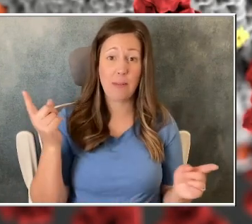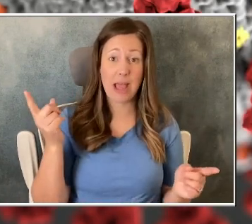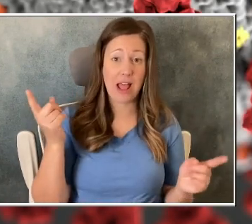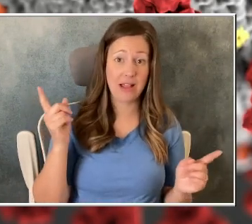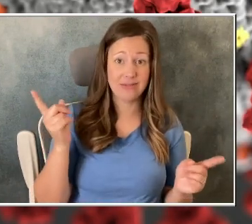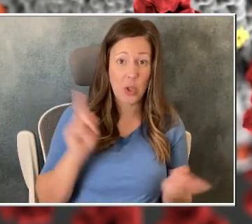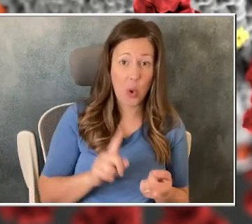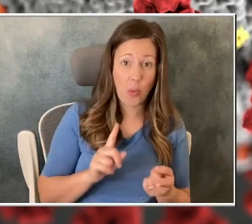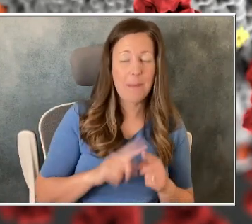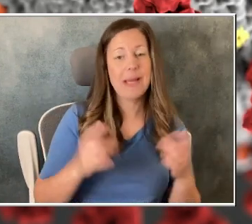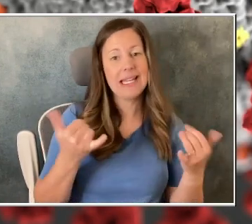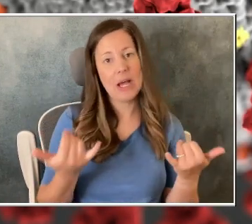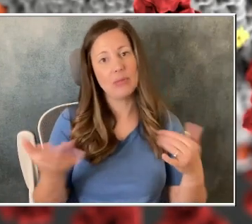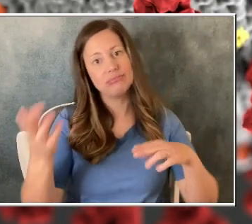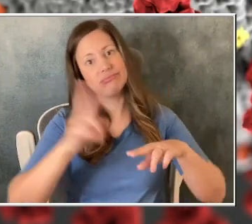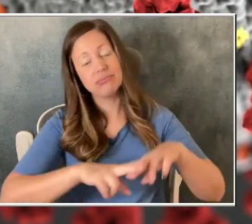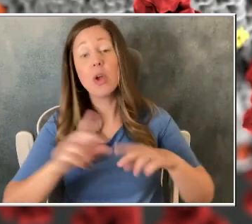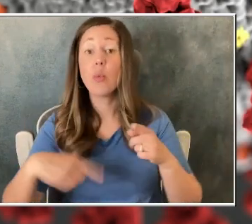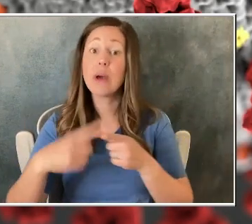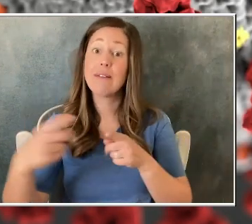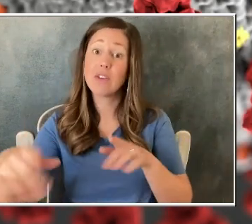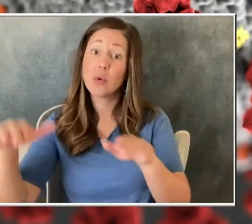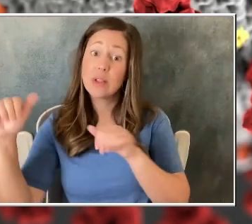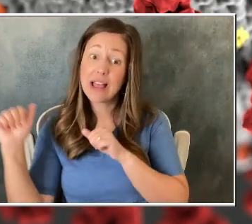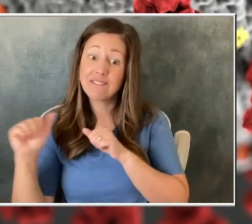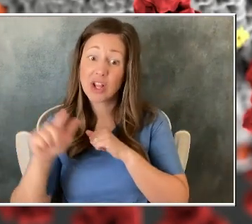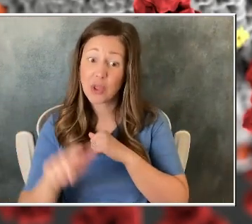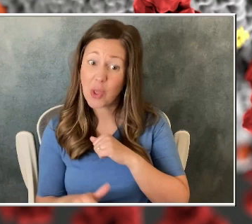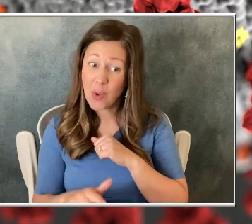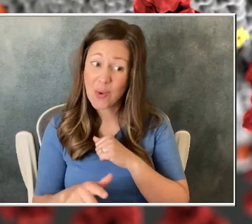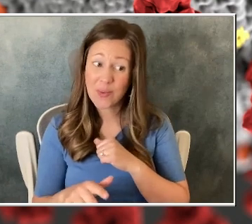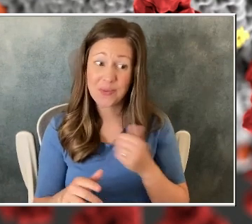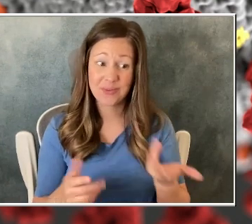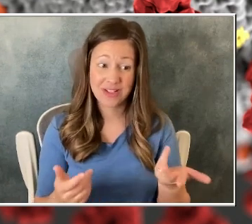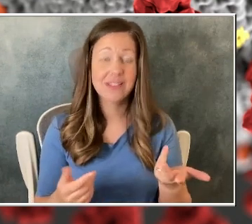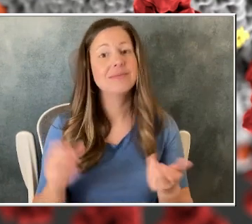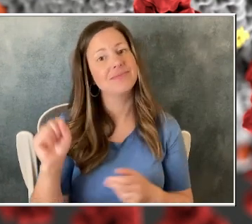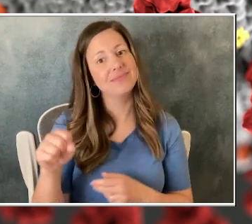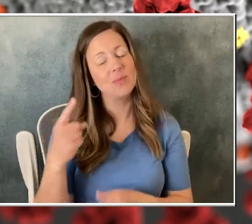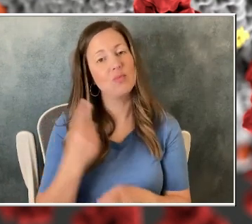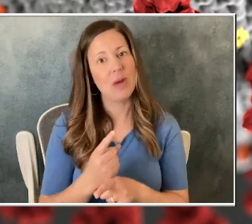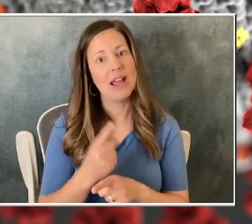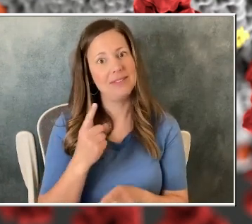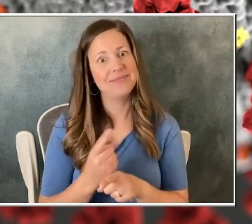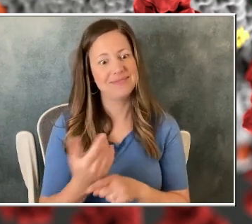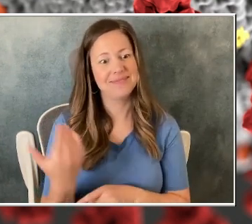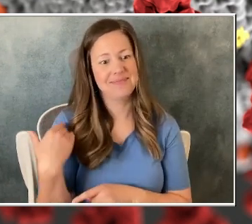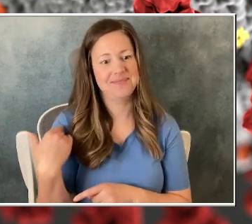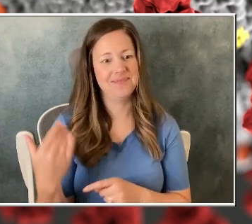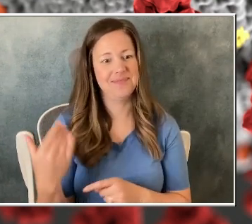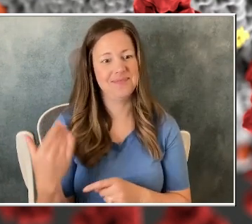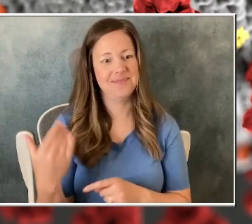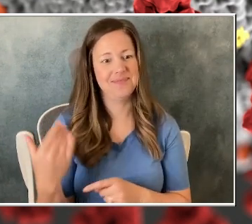low when you were gone. I'm just going to say, we got down to 2. Buddy. No, they were really low earlier. Yeah, okay. You were not You here. were gone. They were down to